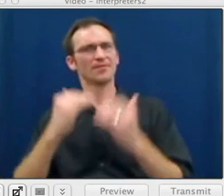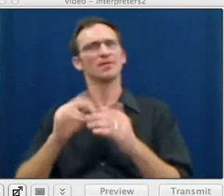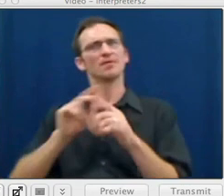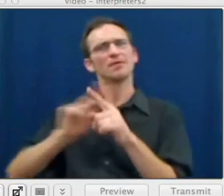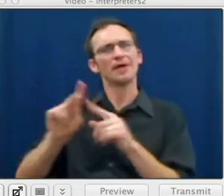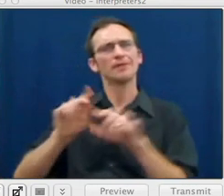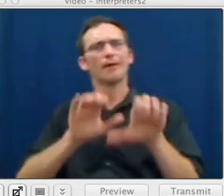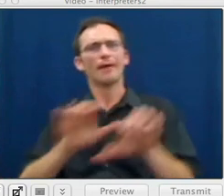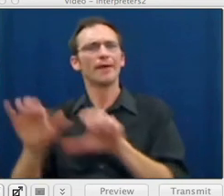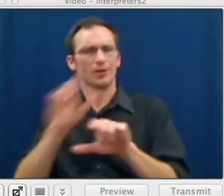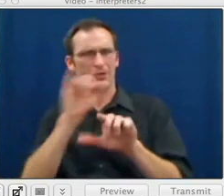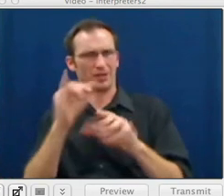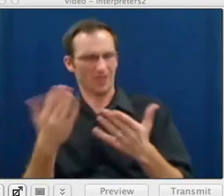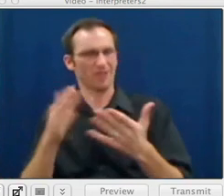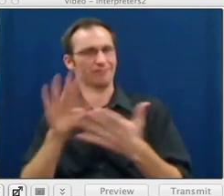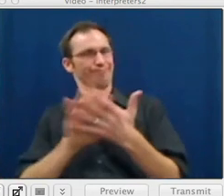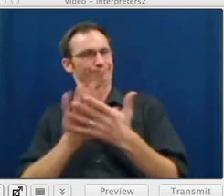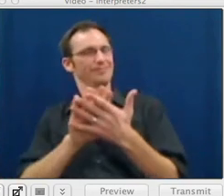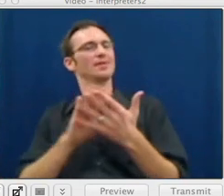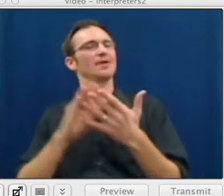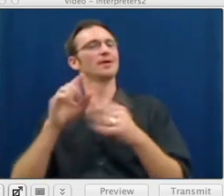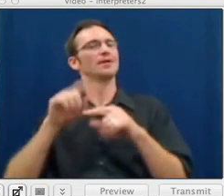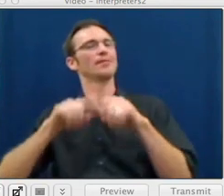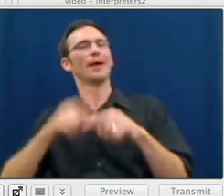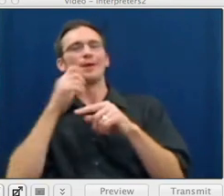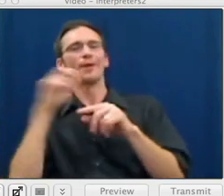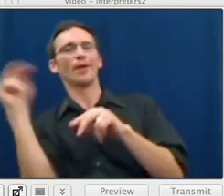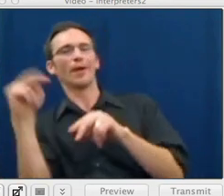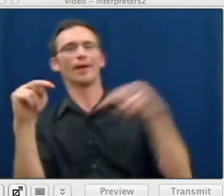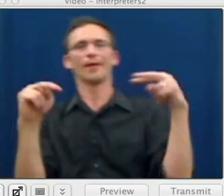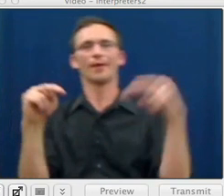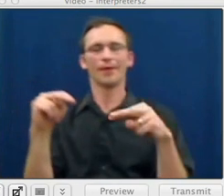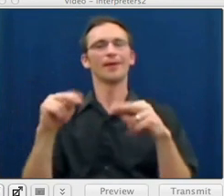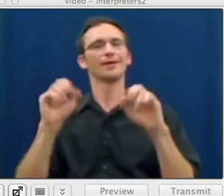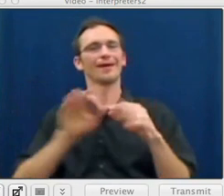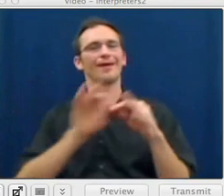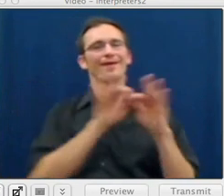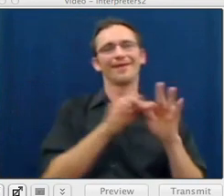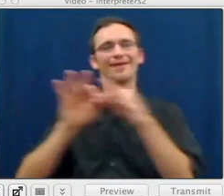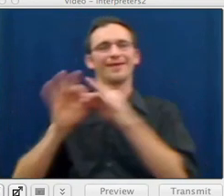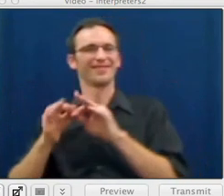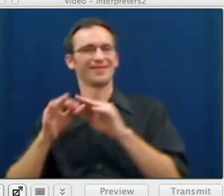for interpretation. Now,